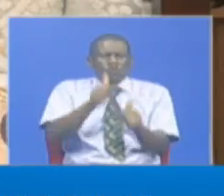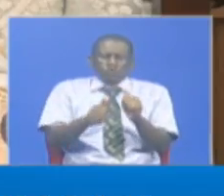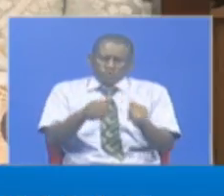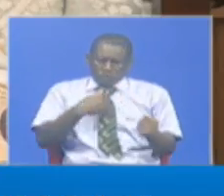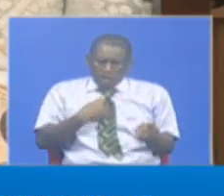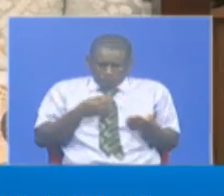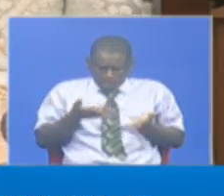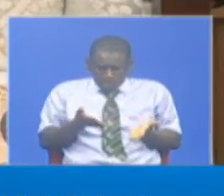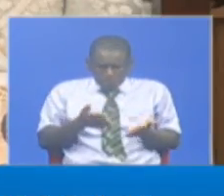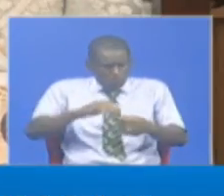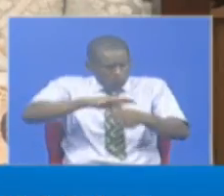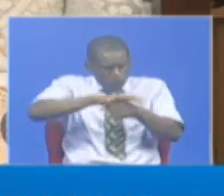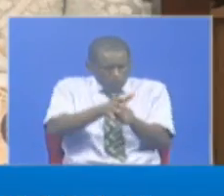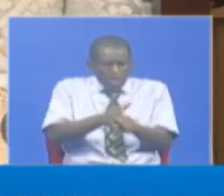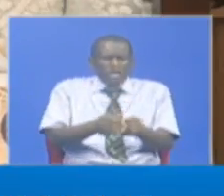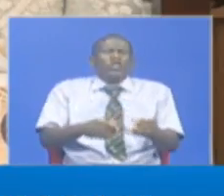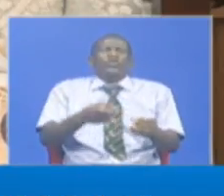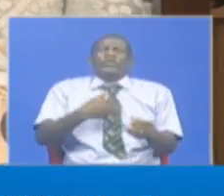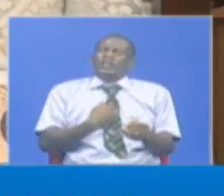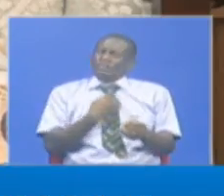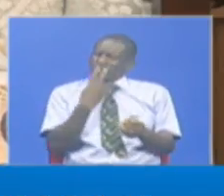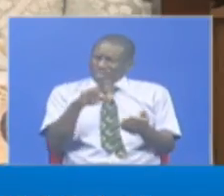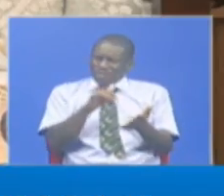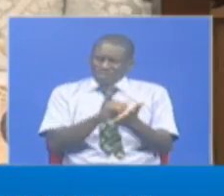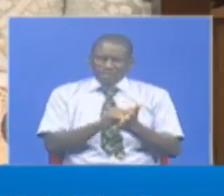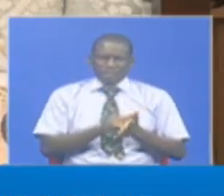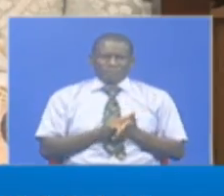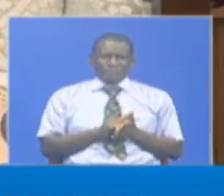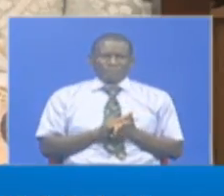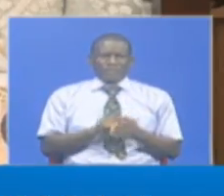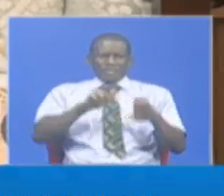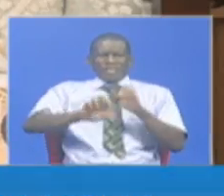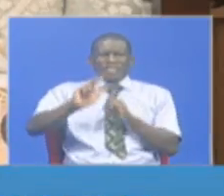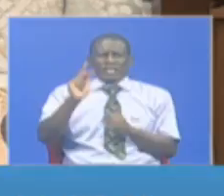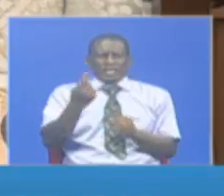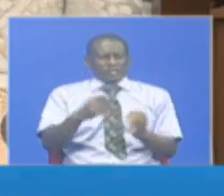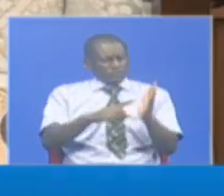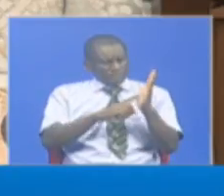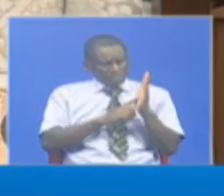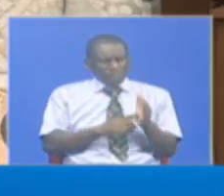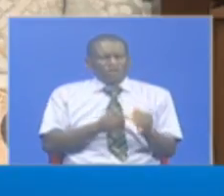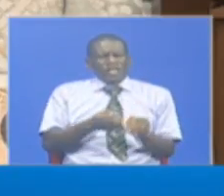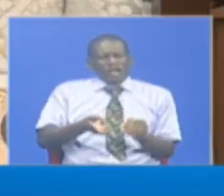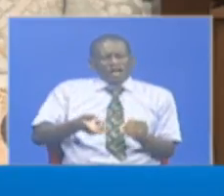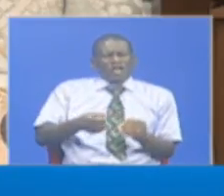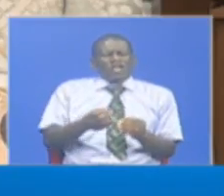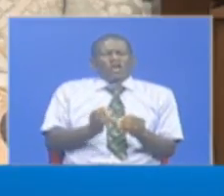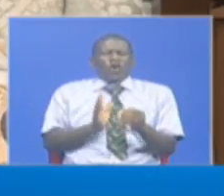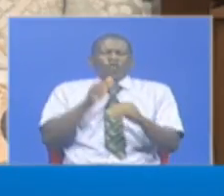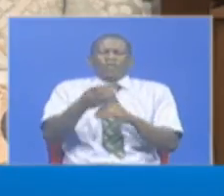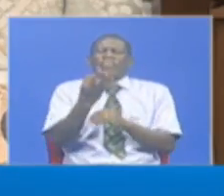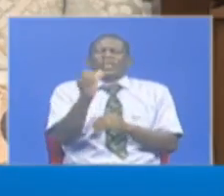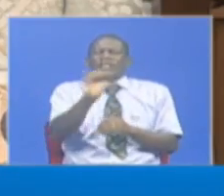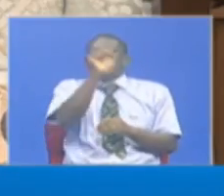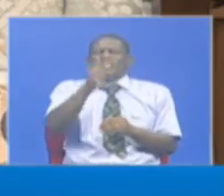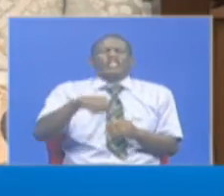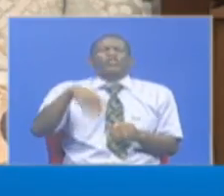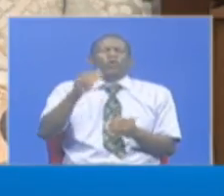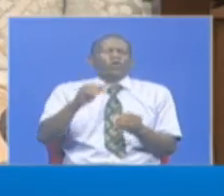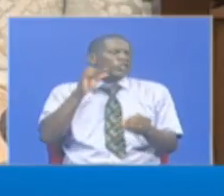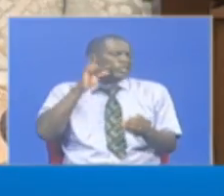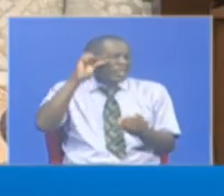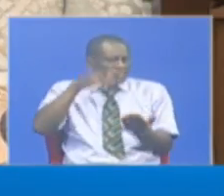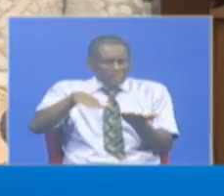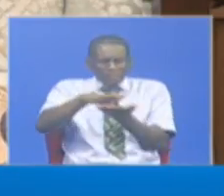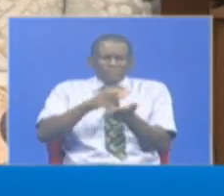ourselves in, we have realized that in Kenya, it has increased by over 30%. But when you